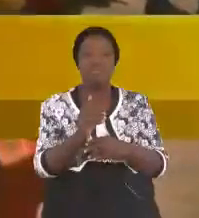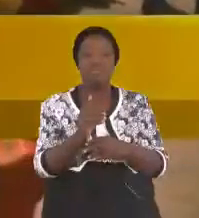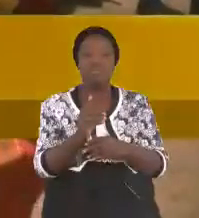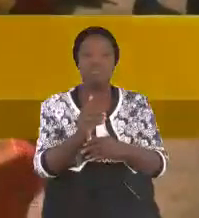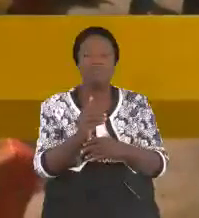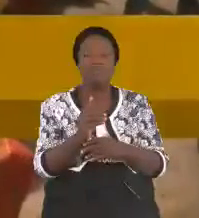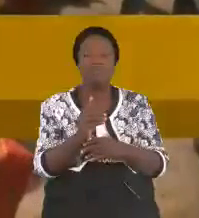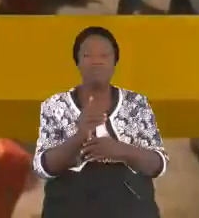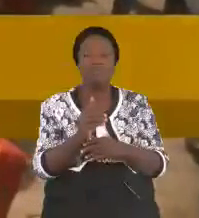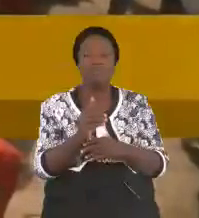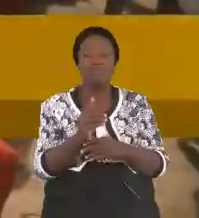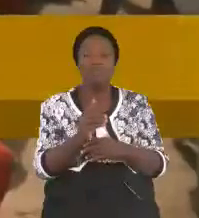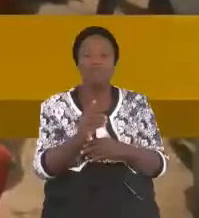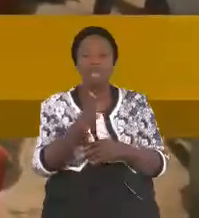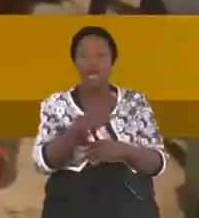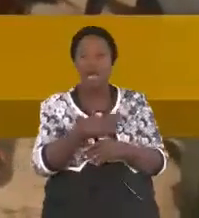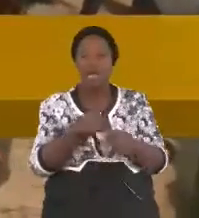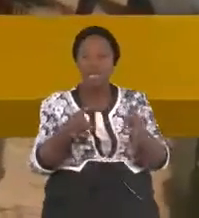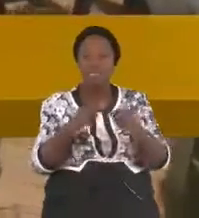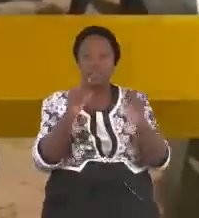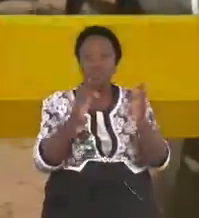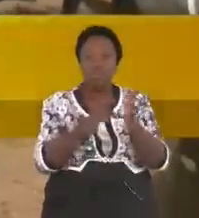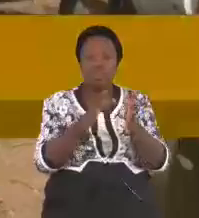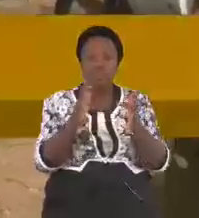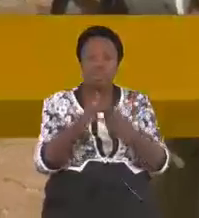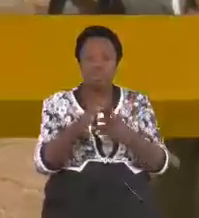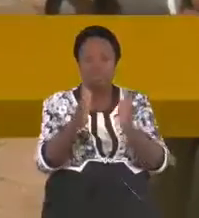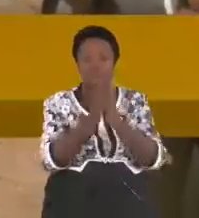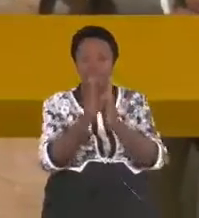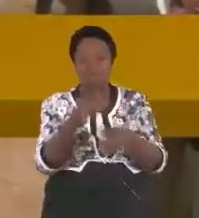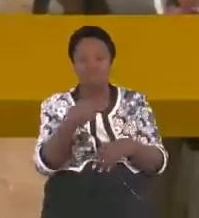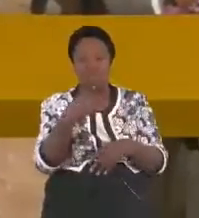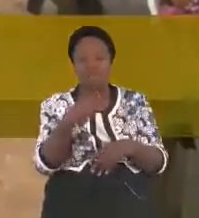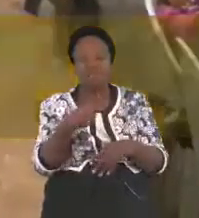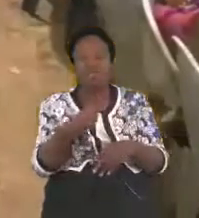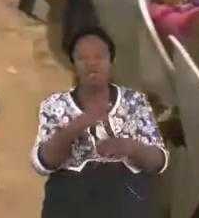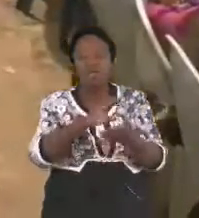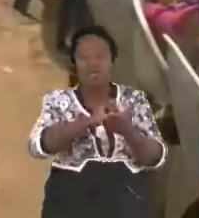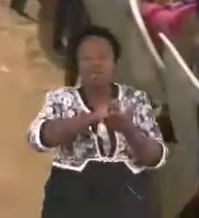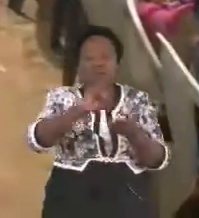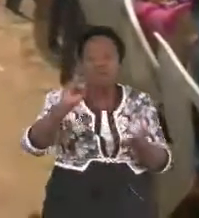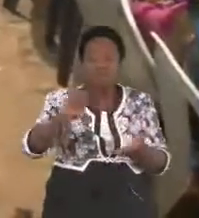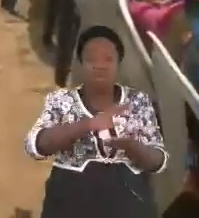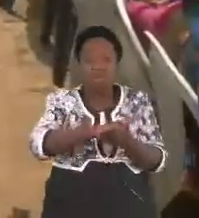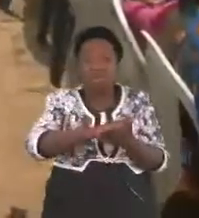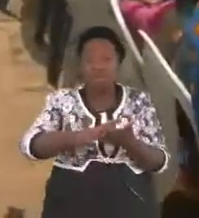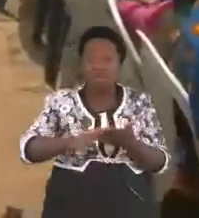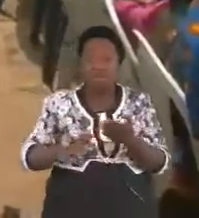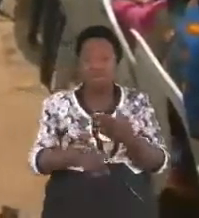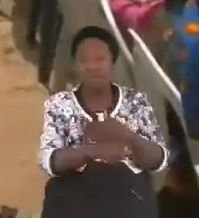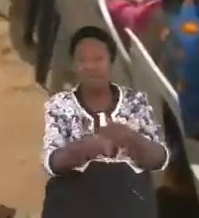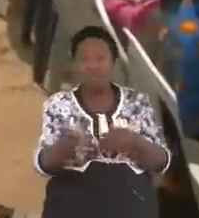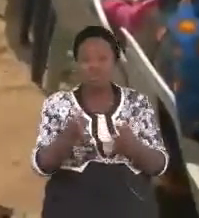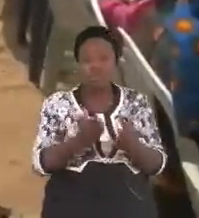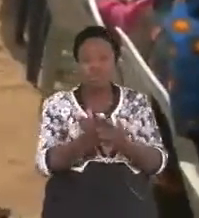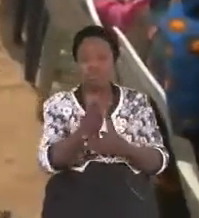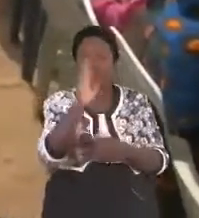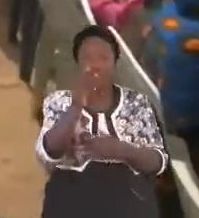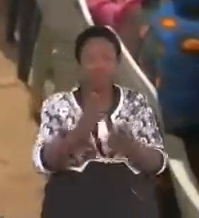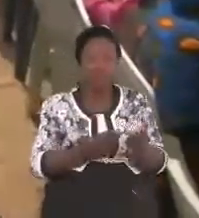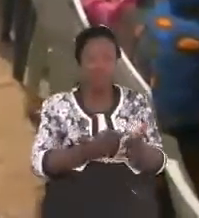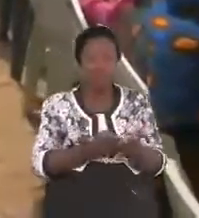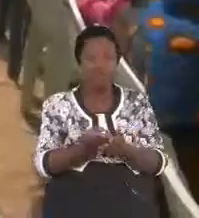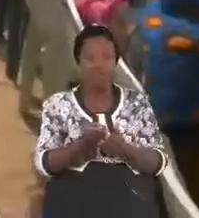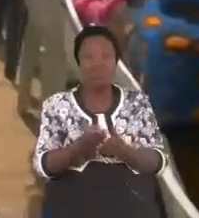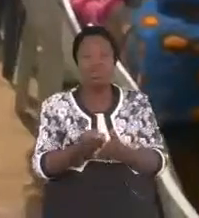and as jesus prayed he said sanctify them through thy truth thy words is